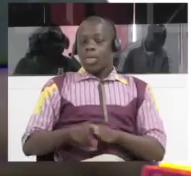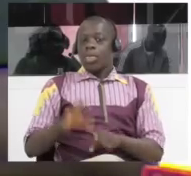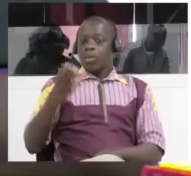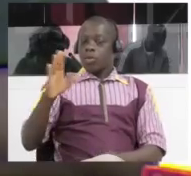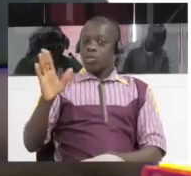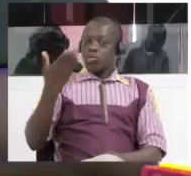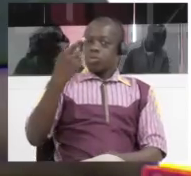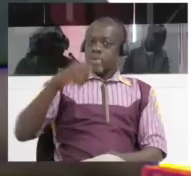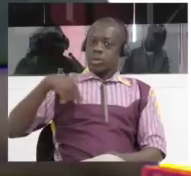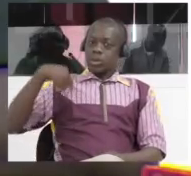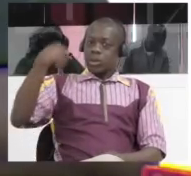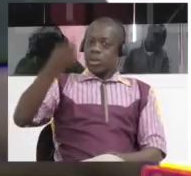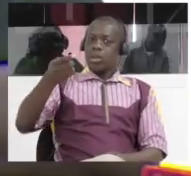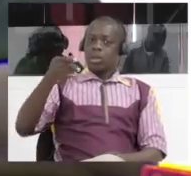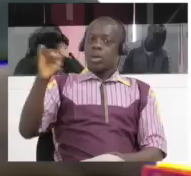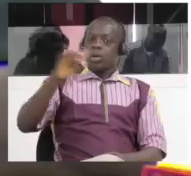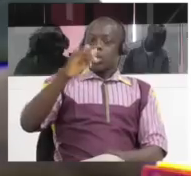in May of